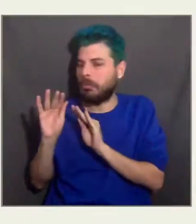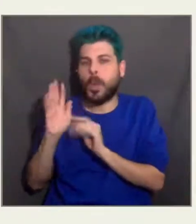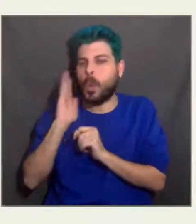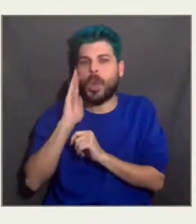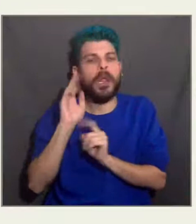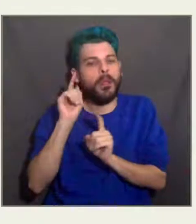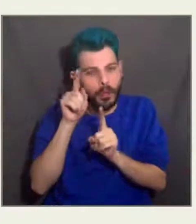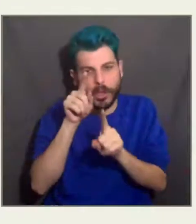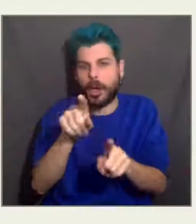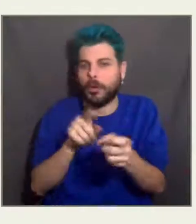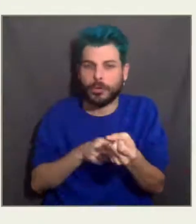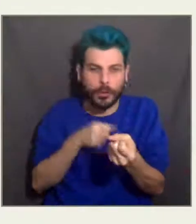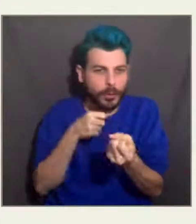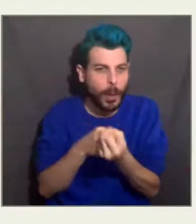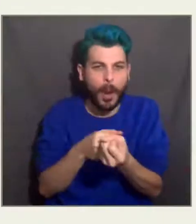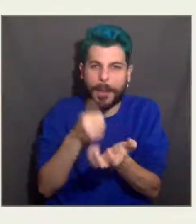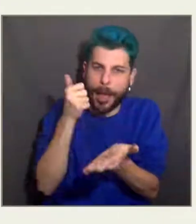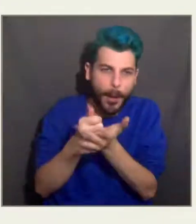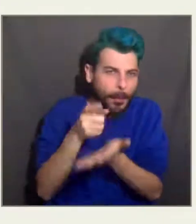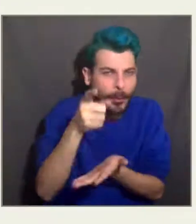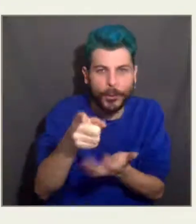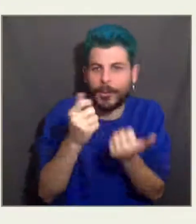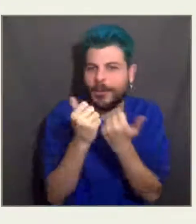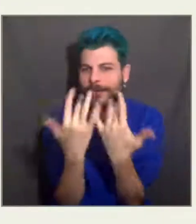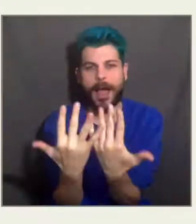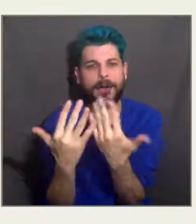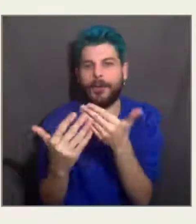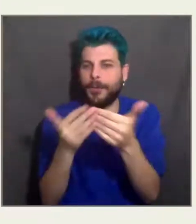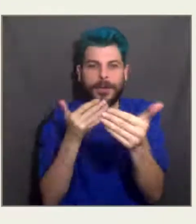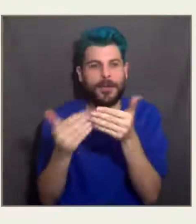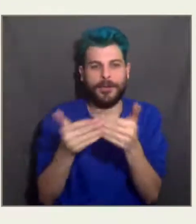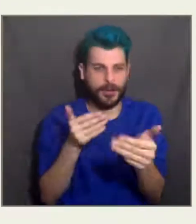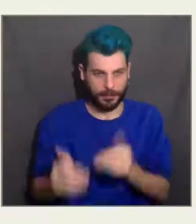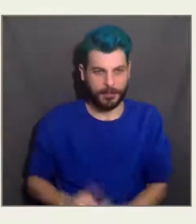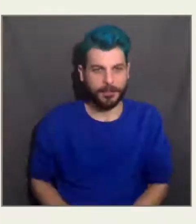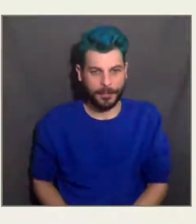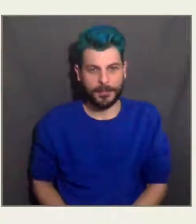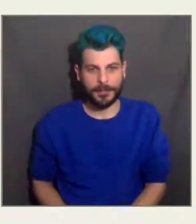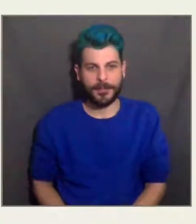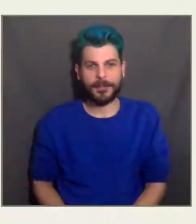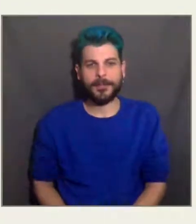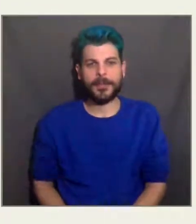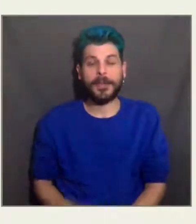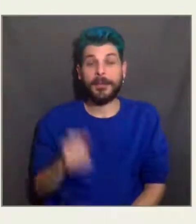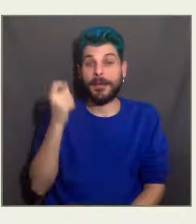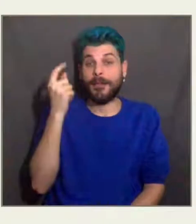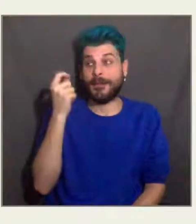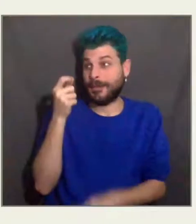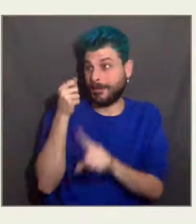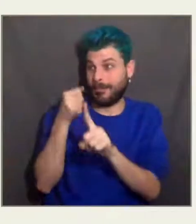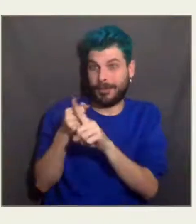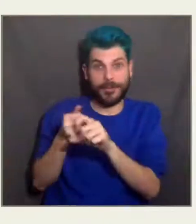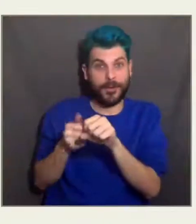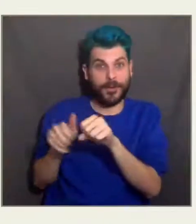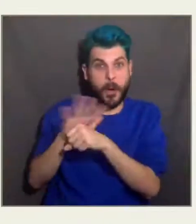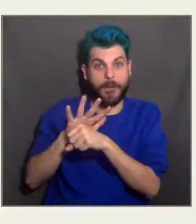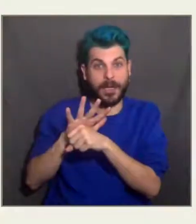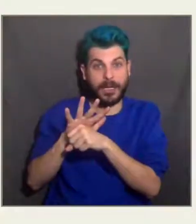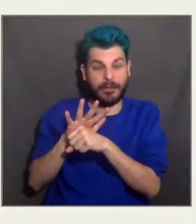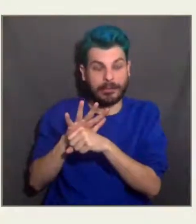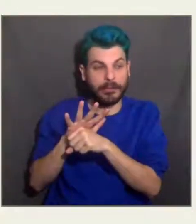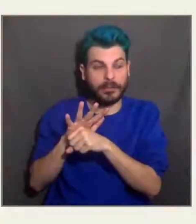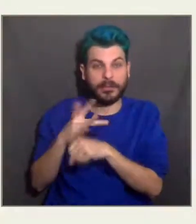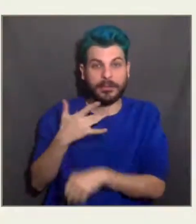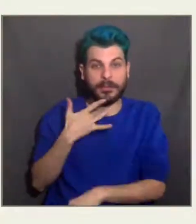We show up, we help you, no question. What we found in the emergency of COVID is that Metro needs to step into